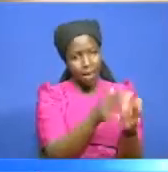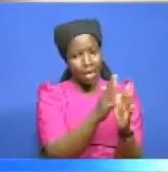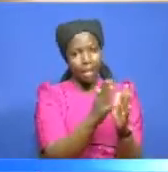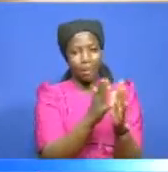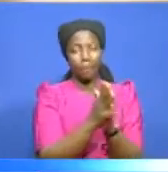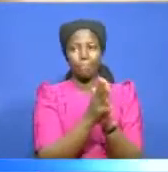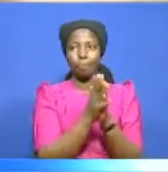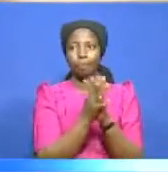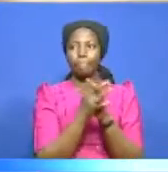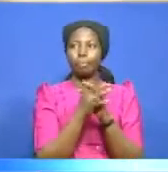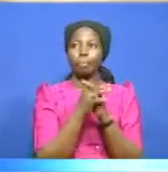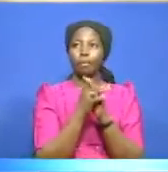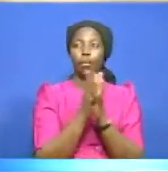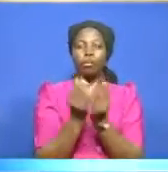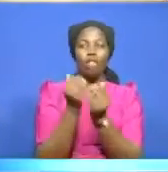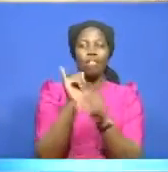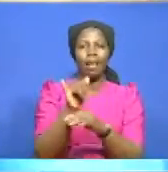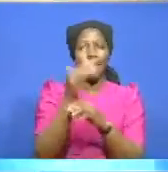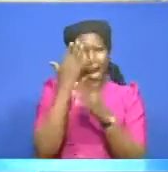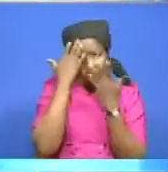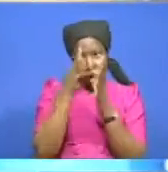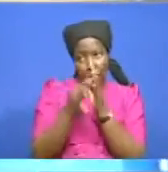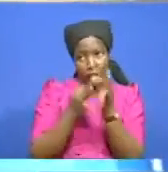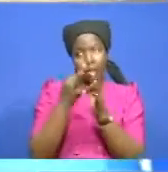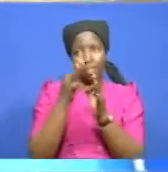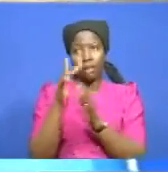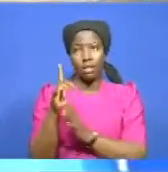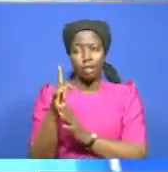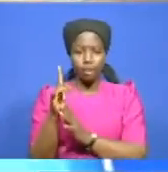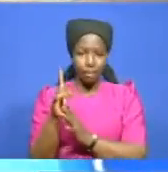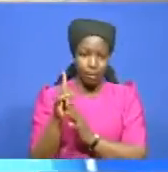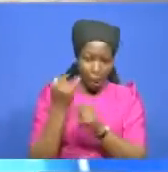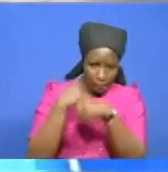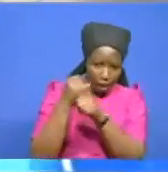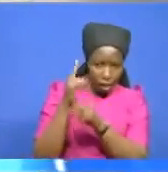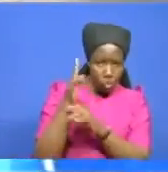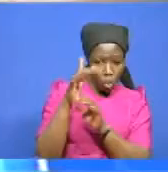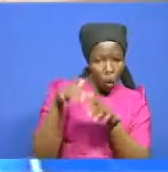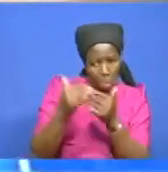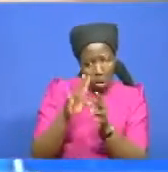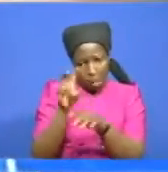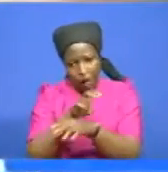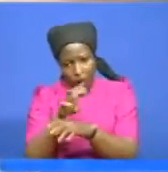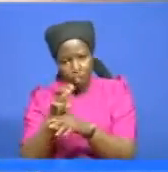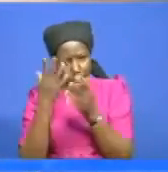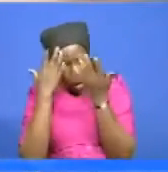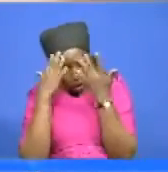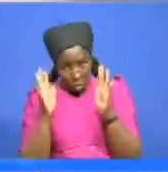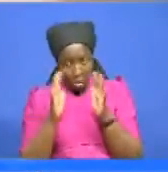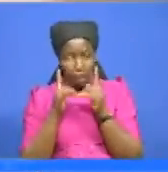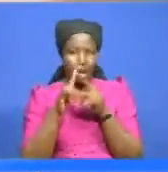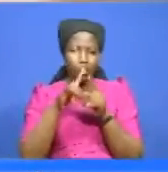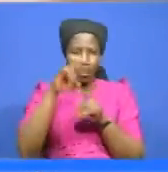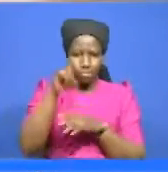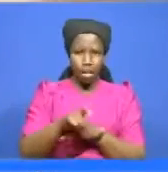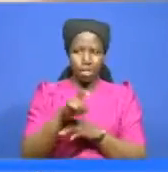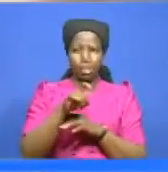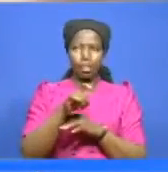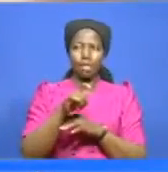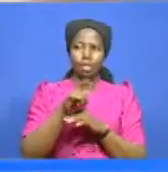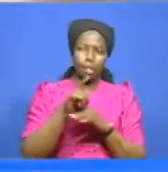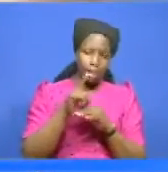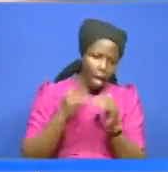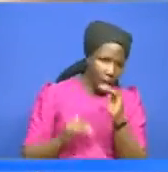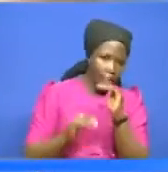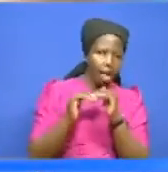to redress that, I don't know whether it's a question of legislation or whether it's a question of supervision by the regulator, but we must get to a point where we are